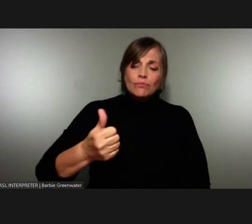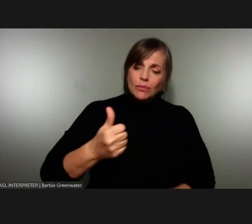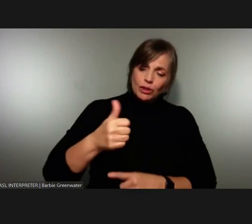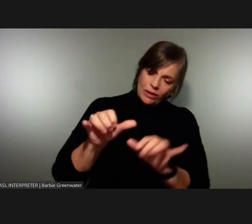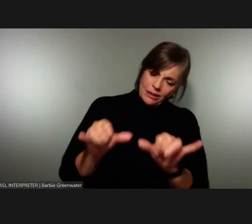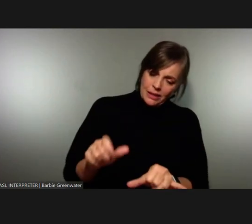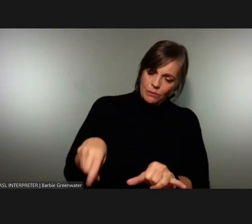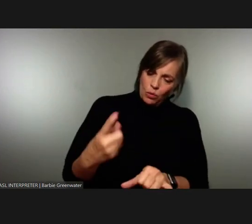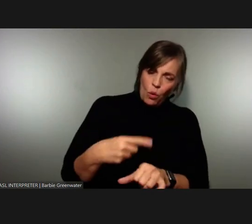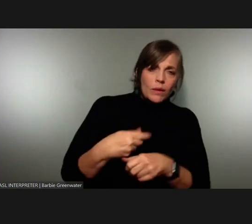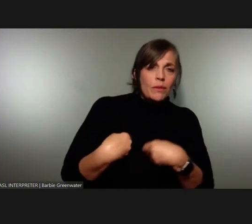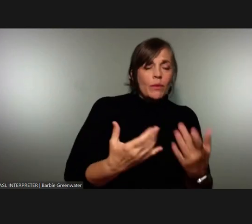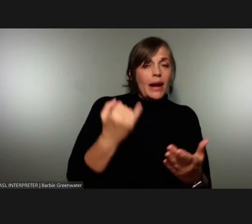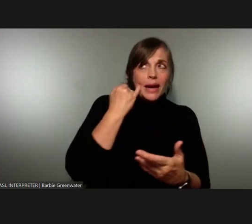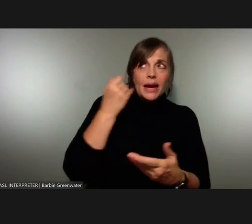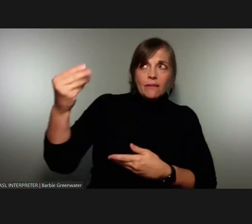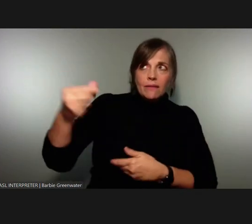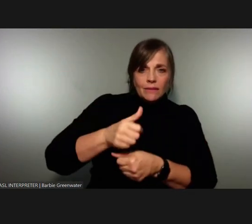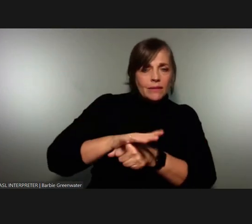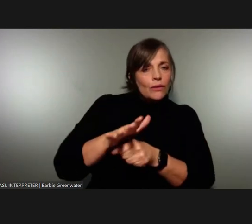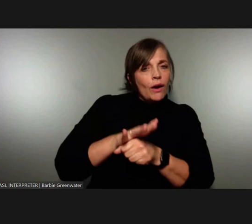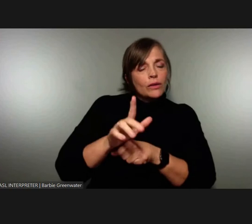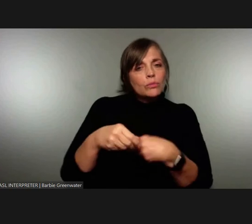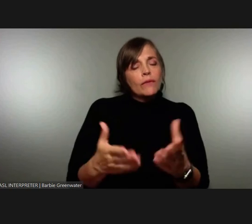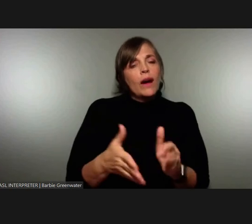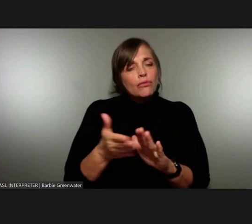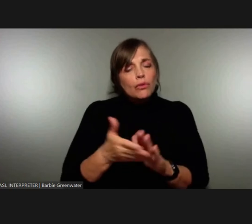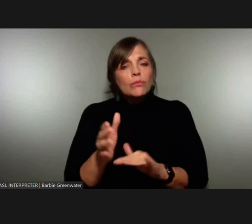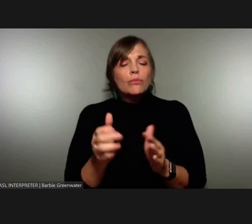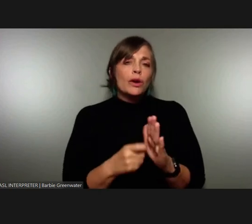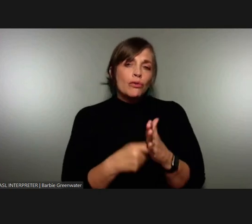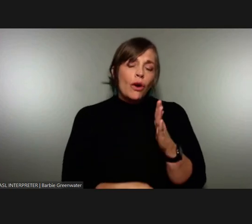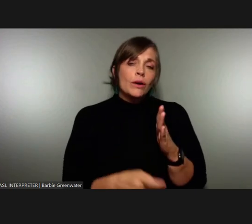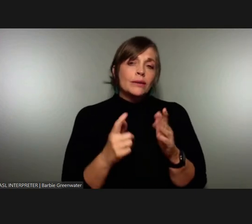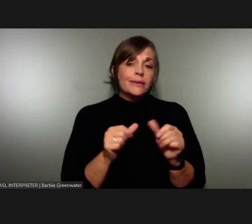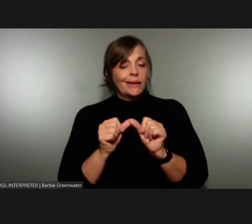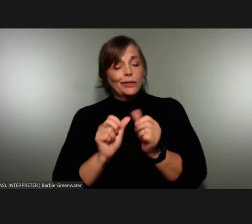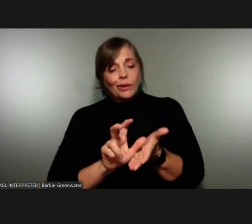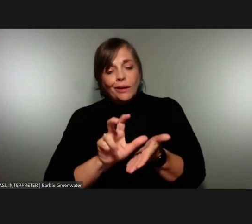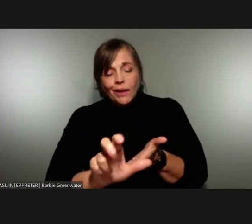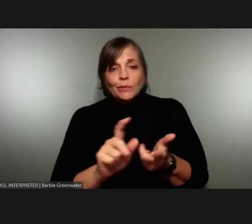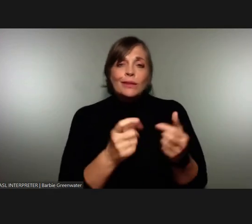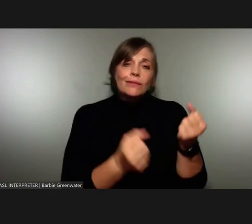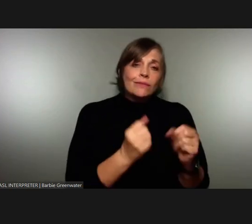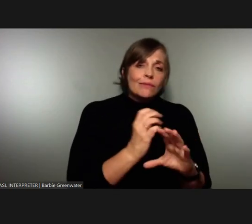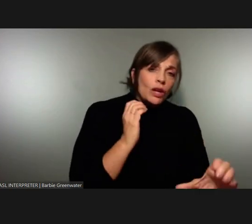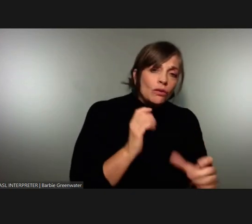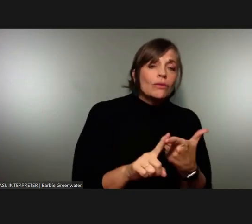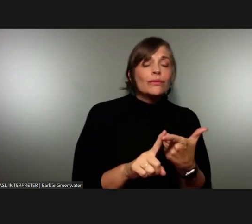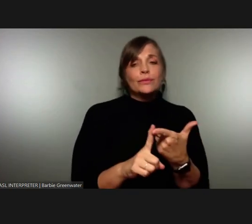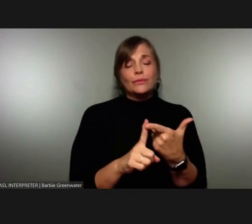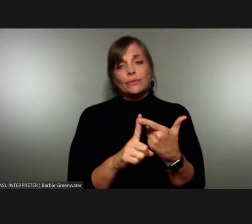are provided to cover operating costs and ensure continued investment in vehicles, facilities, equipment, and